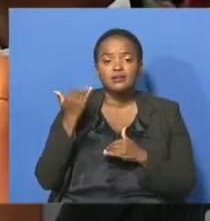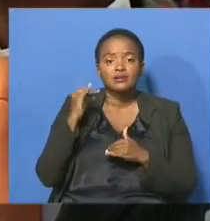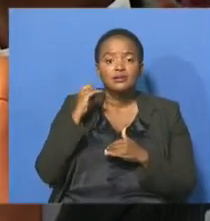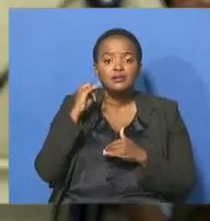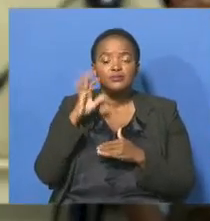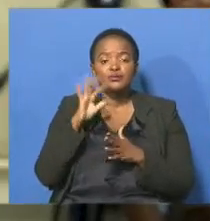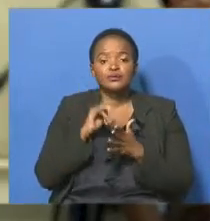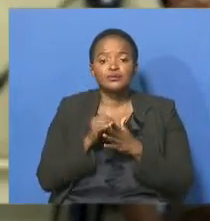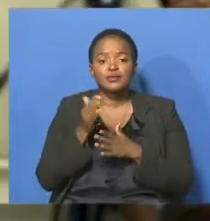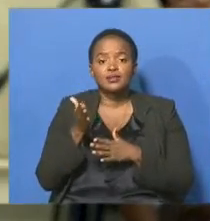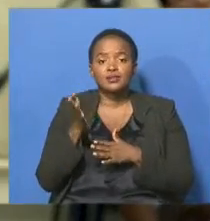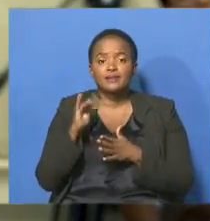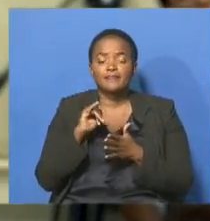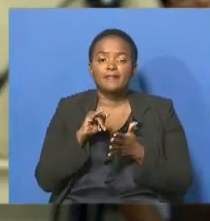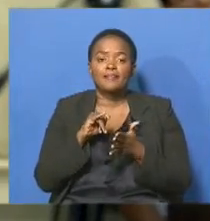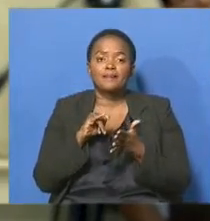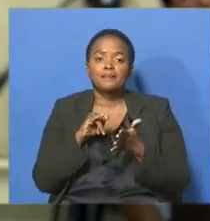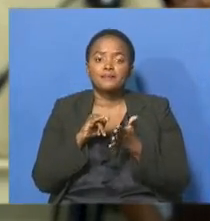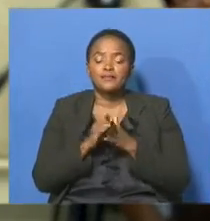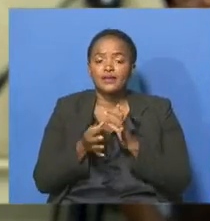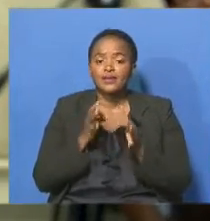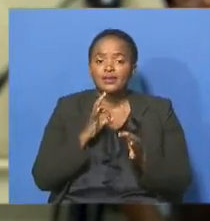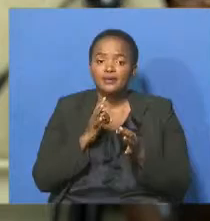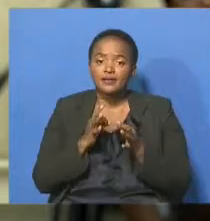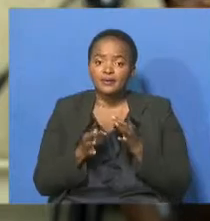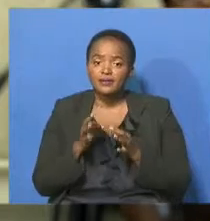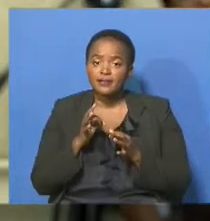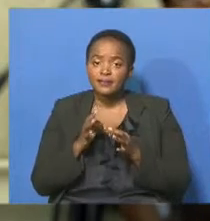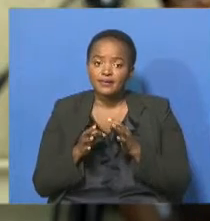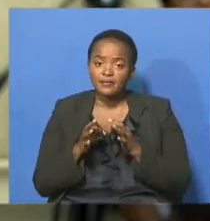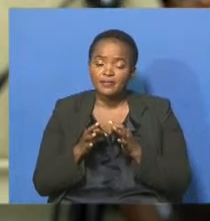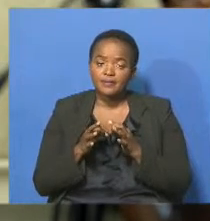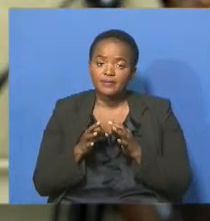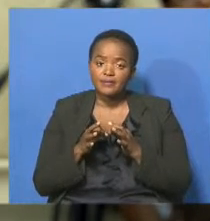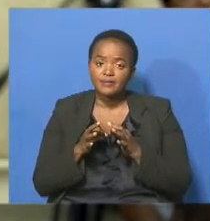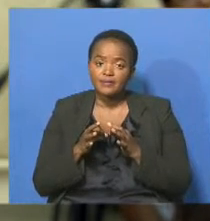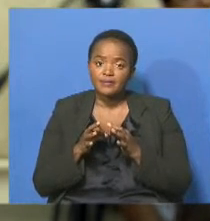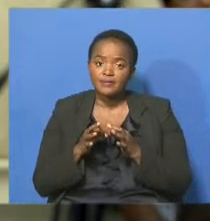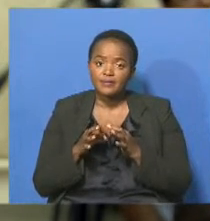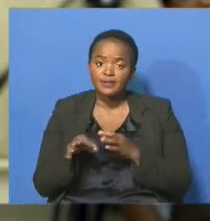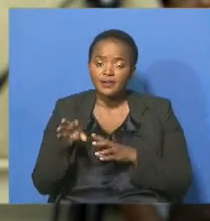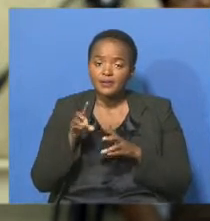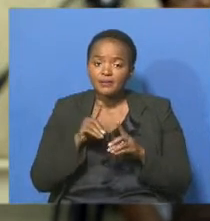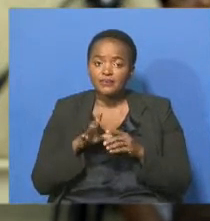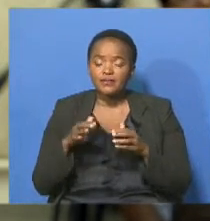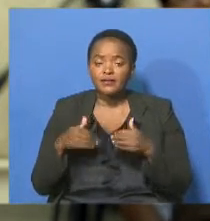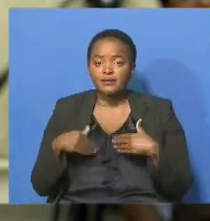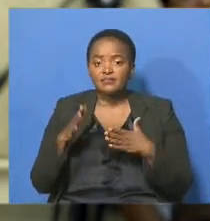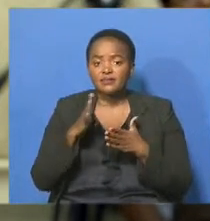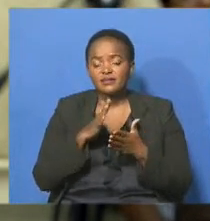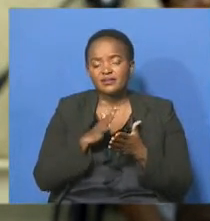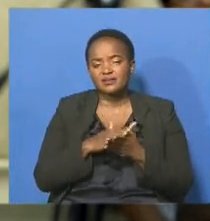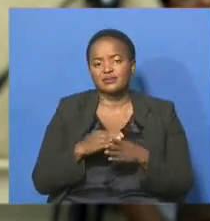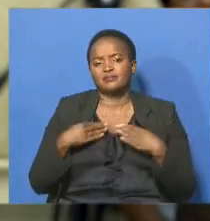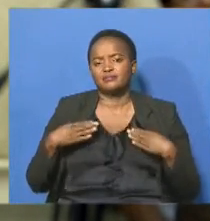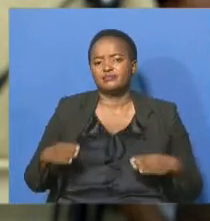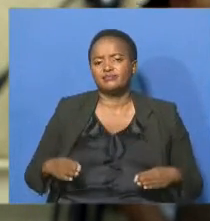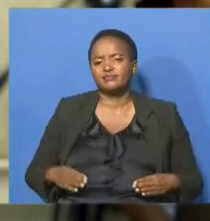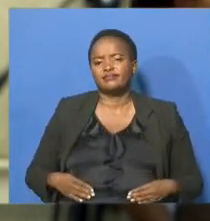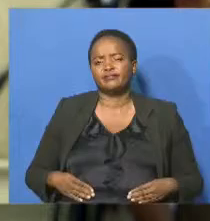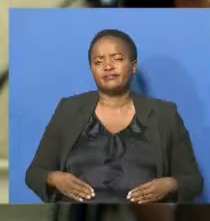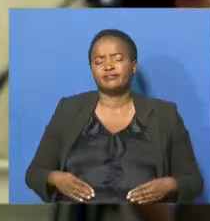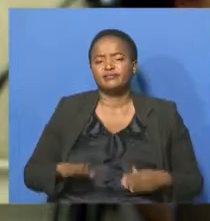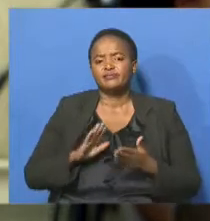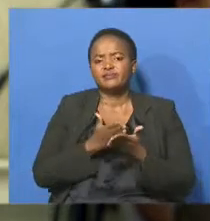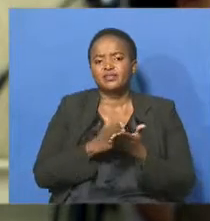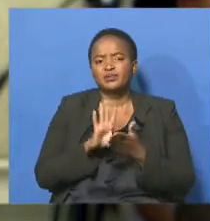mogolo hale ha bana re bona motho a tshwere dirwe tsa motho a isa